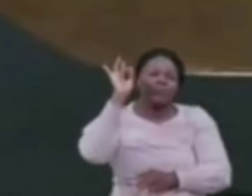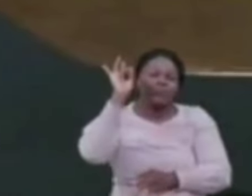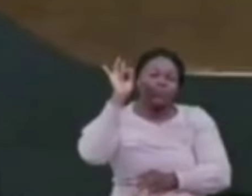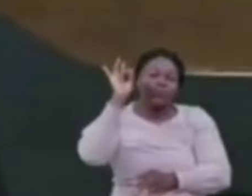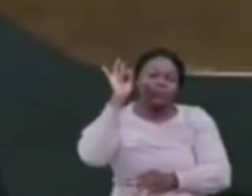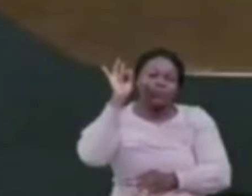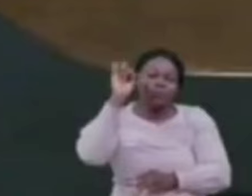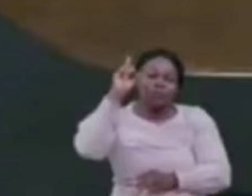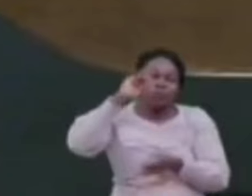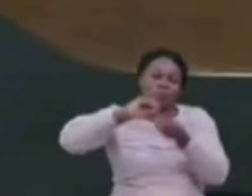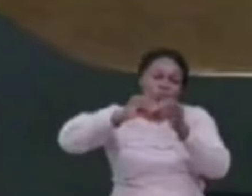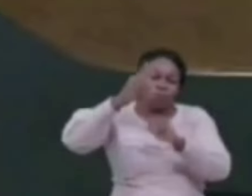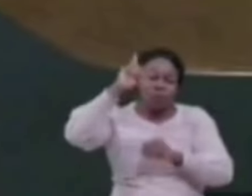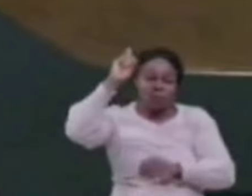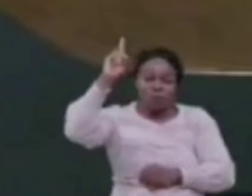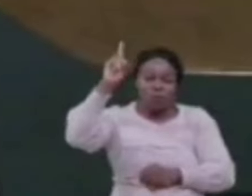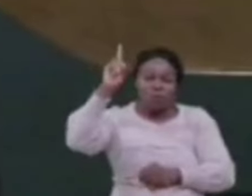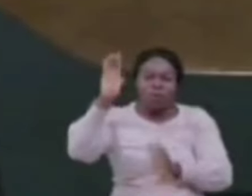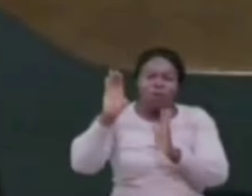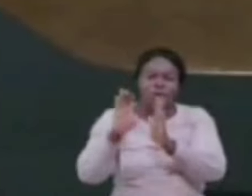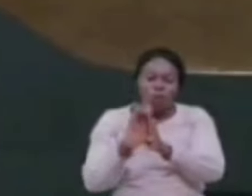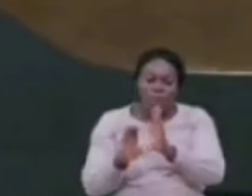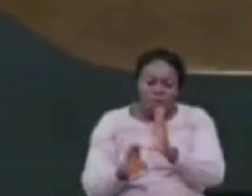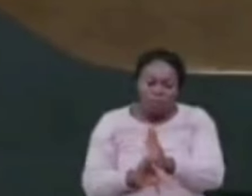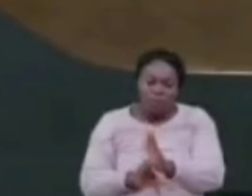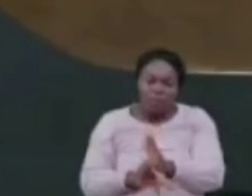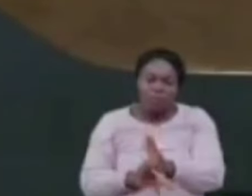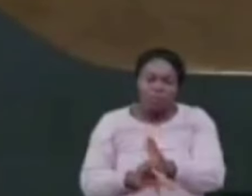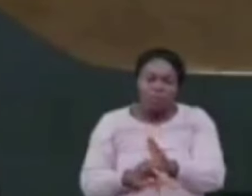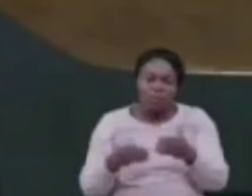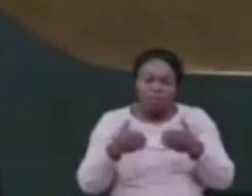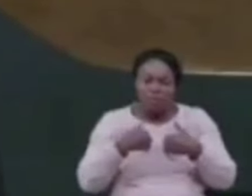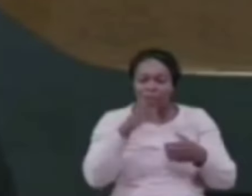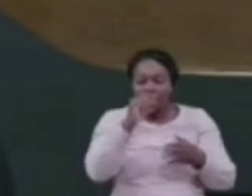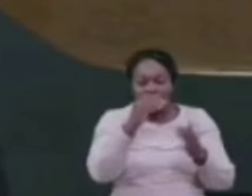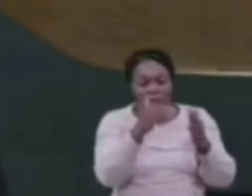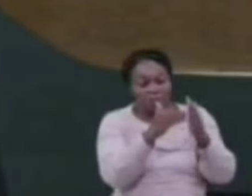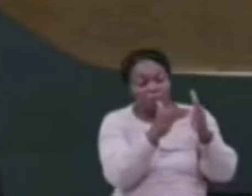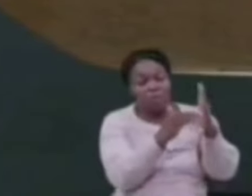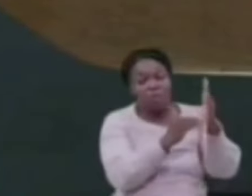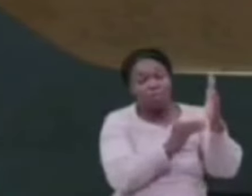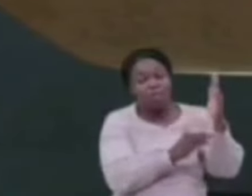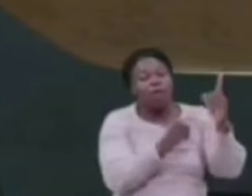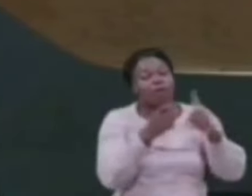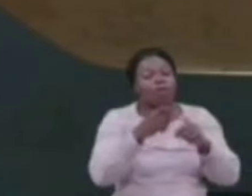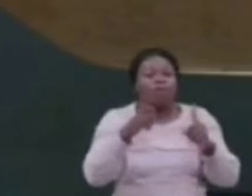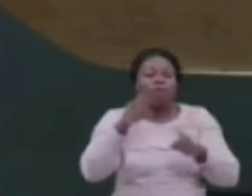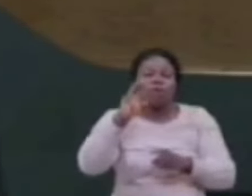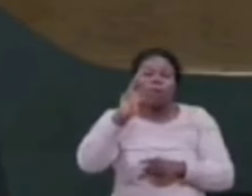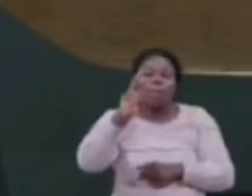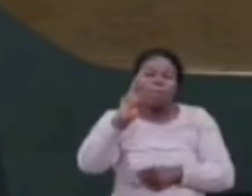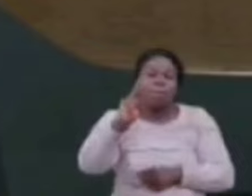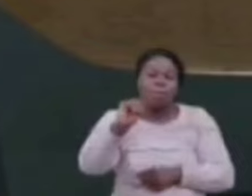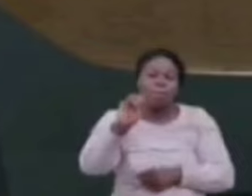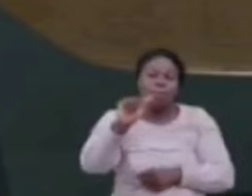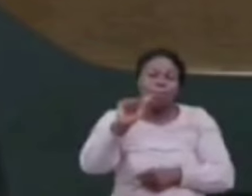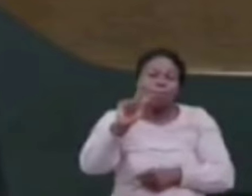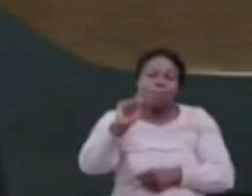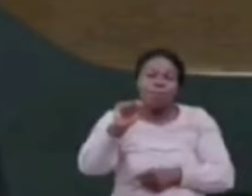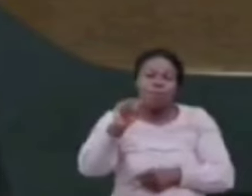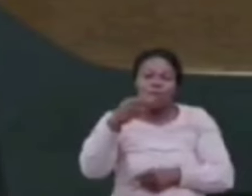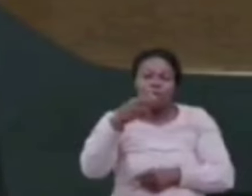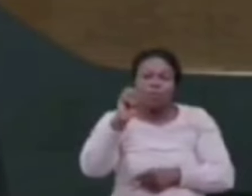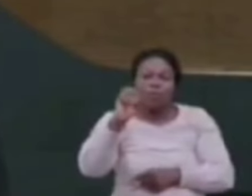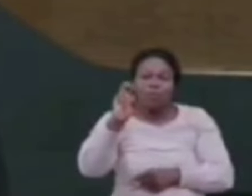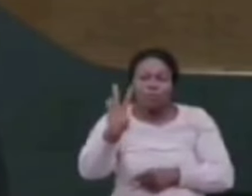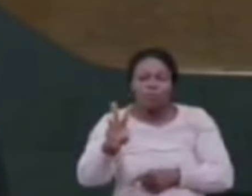I've read commandments to you from Matthew to Revelation. That one is greater than any vow. If you've lost